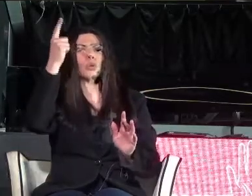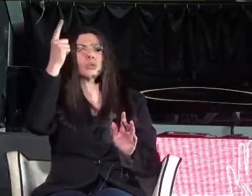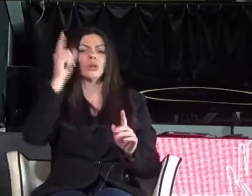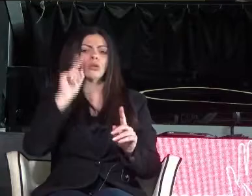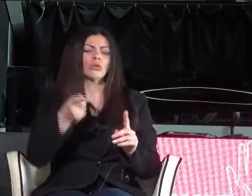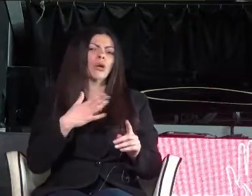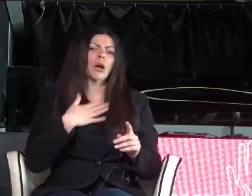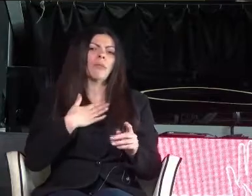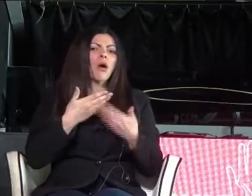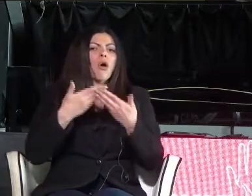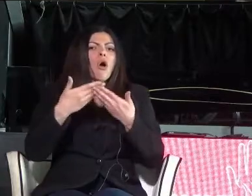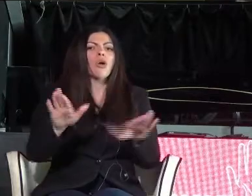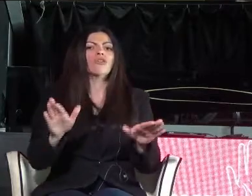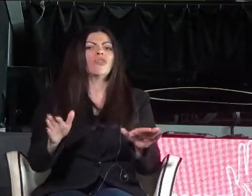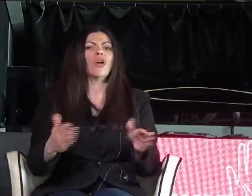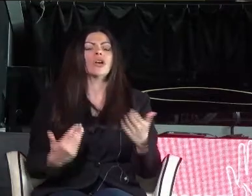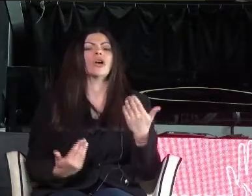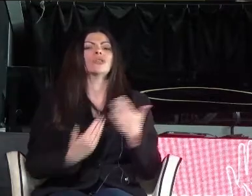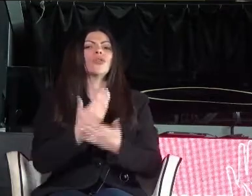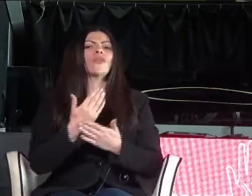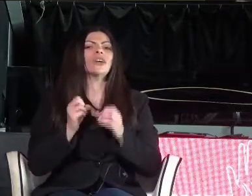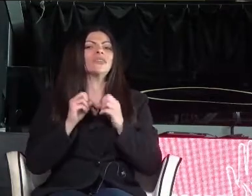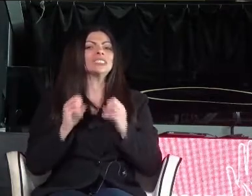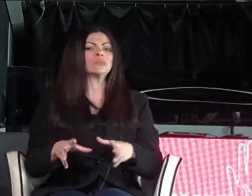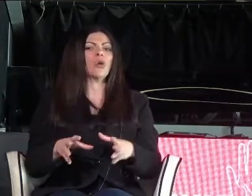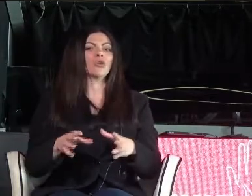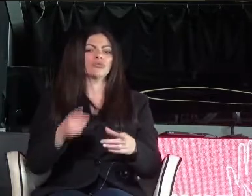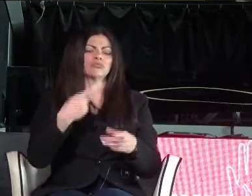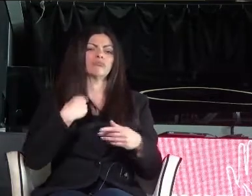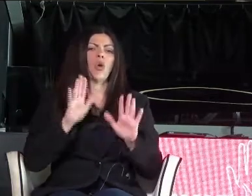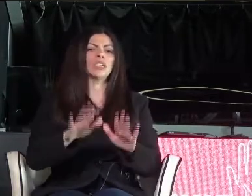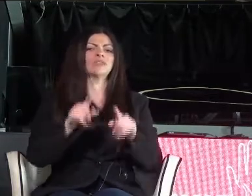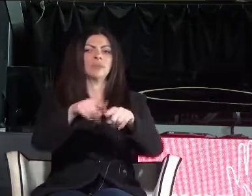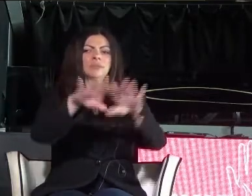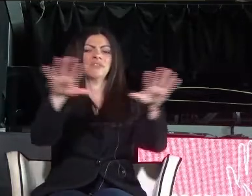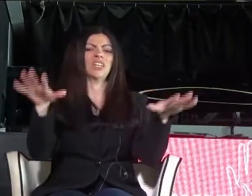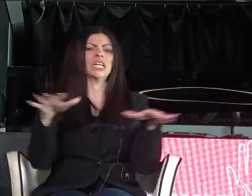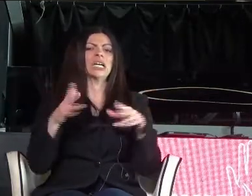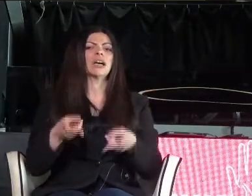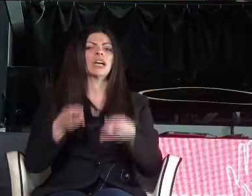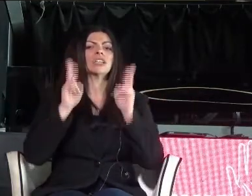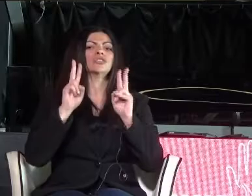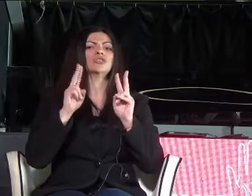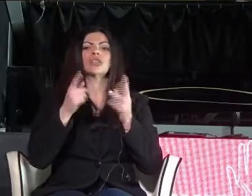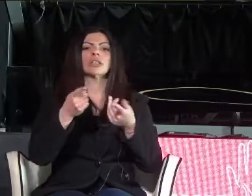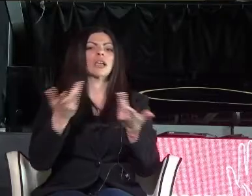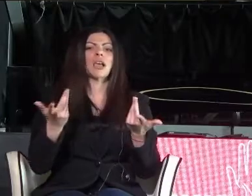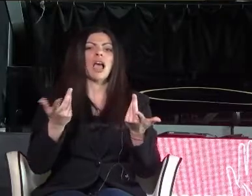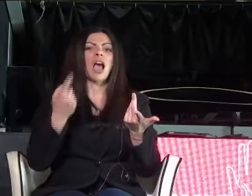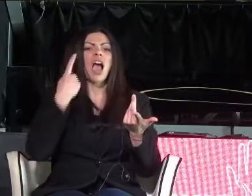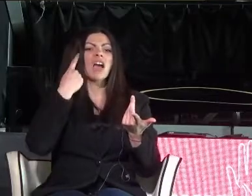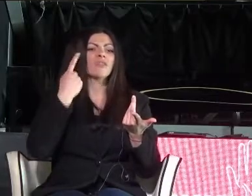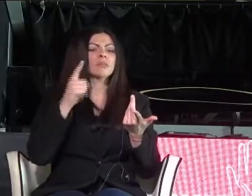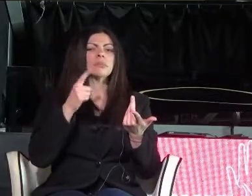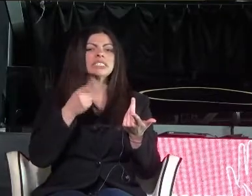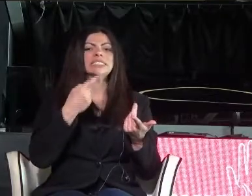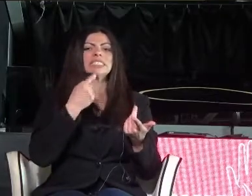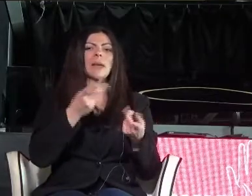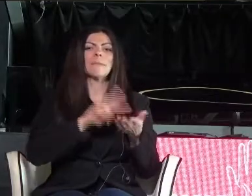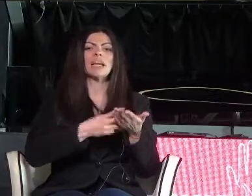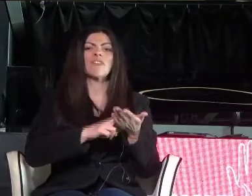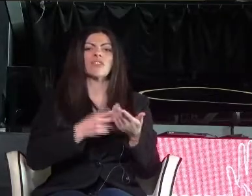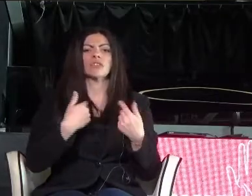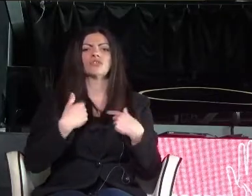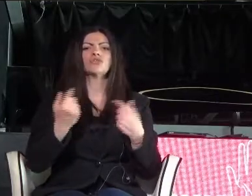translation offers. I live by migration. I belong to many places. I live by translation. I have many tongues,